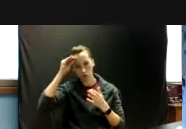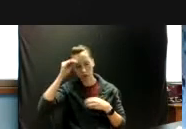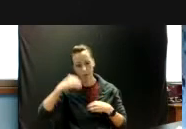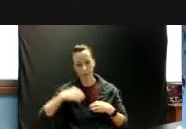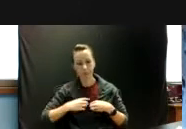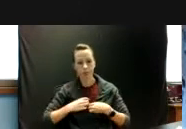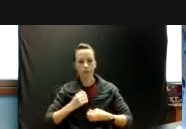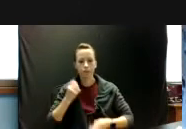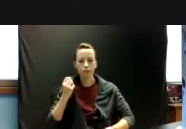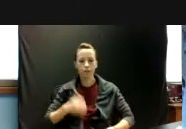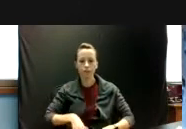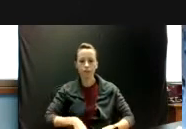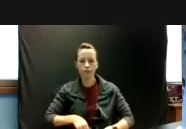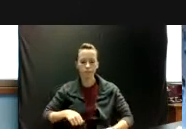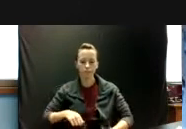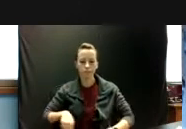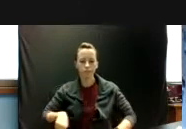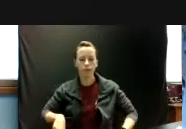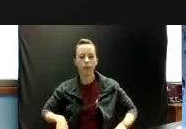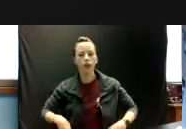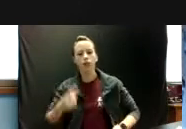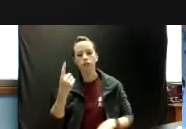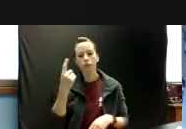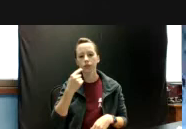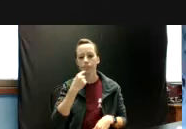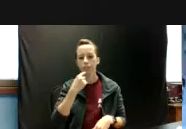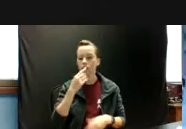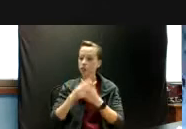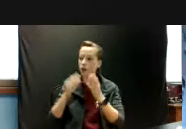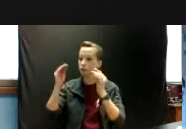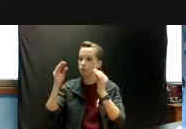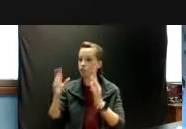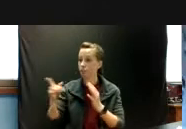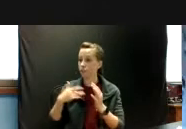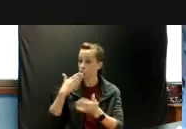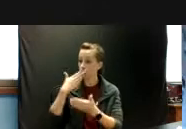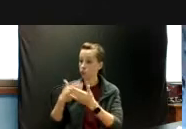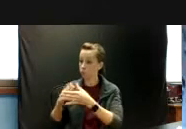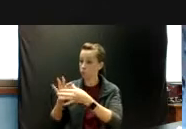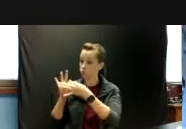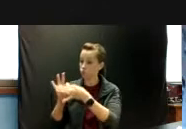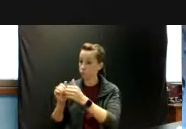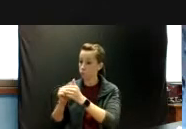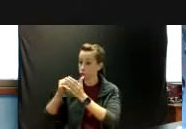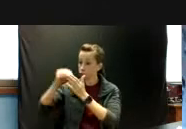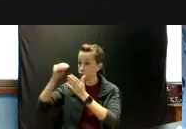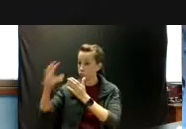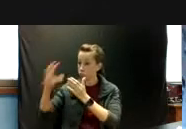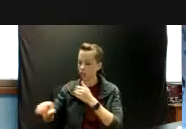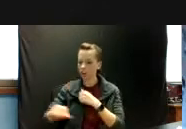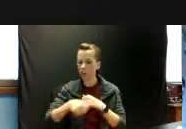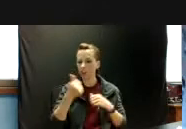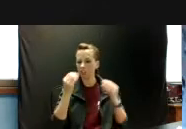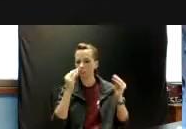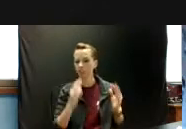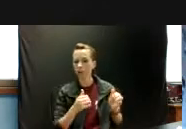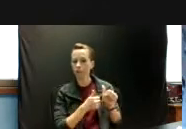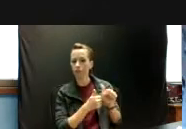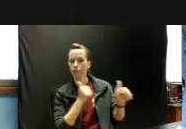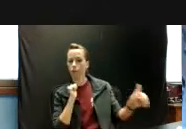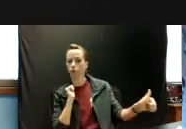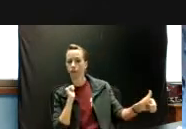We had somebody say that, you know, some teachers are really good at connecting with their students and other teachers are really distant and may